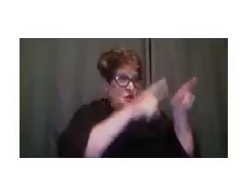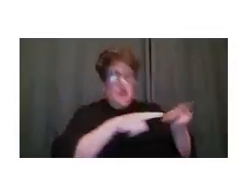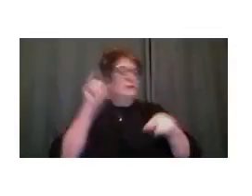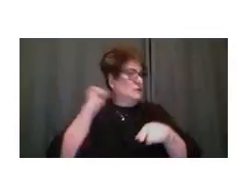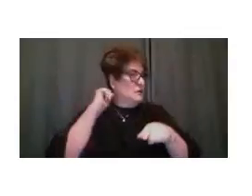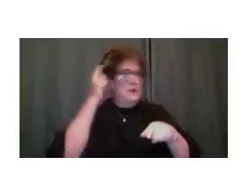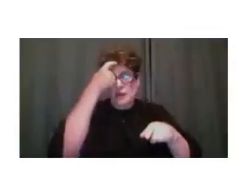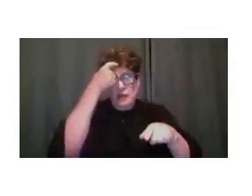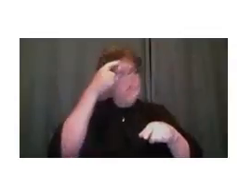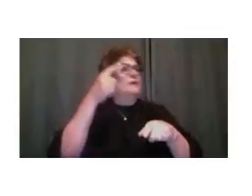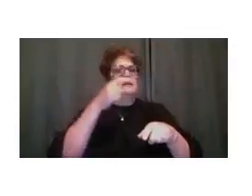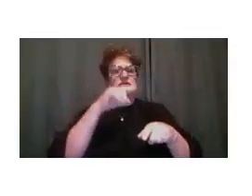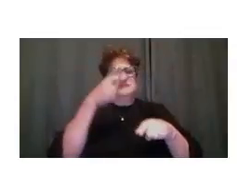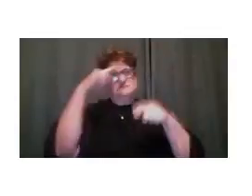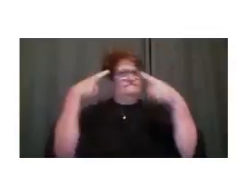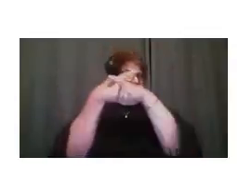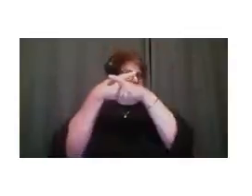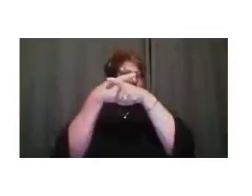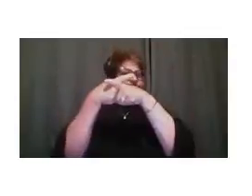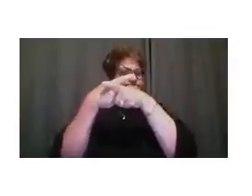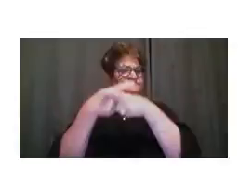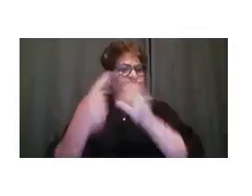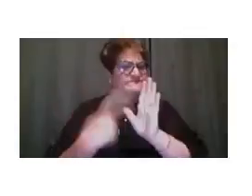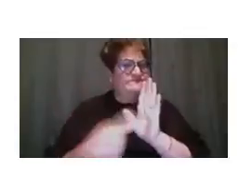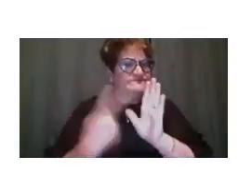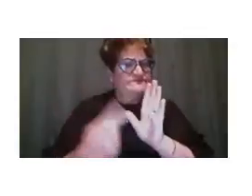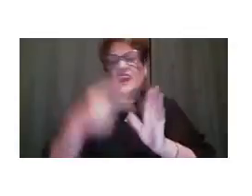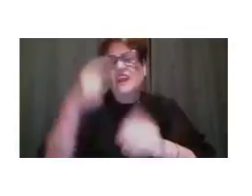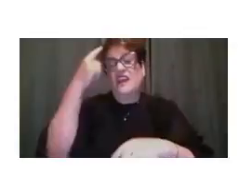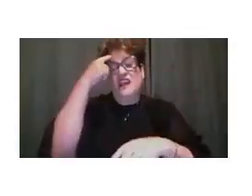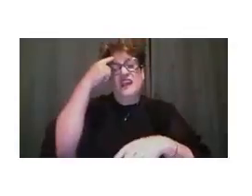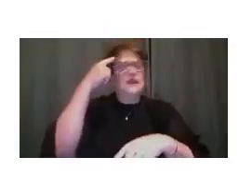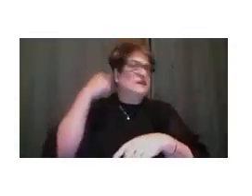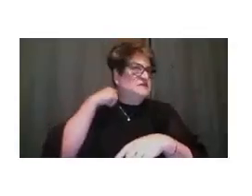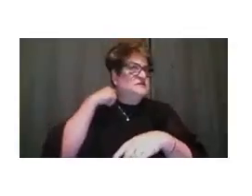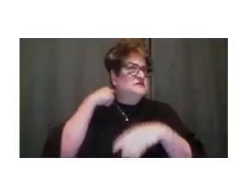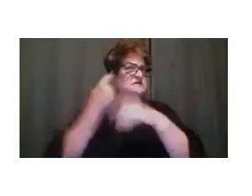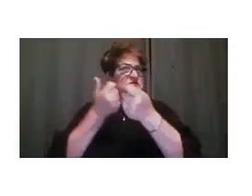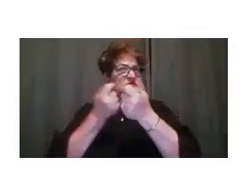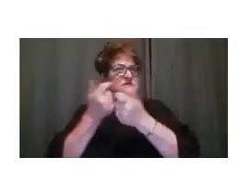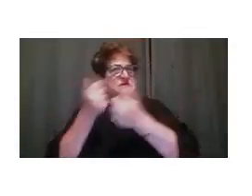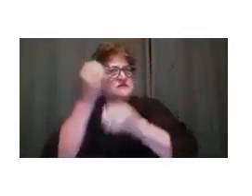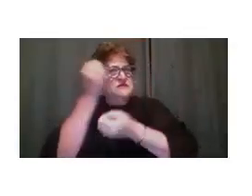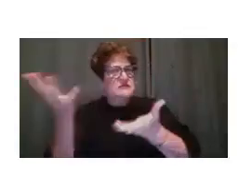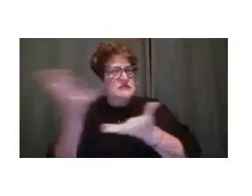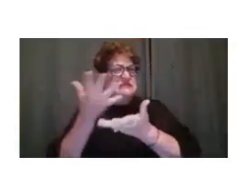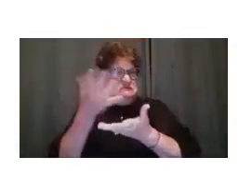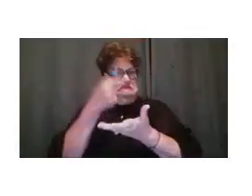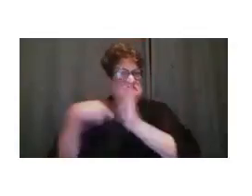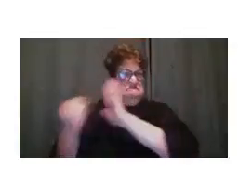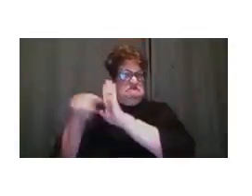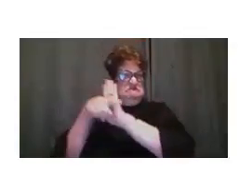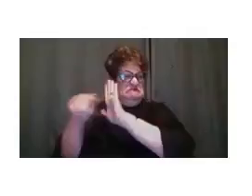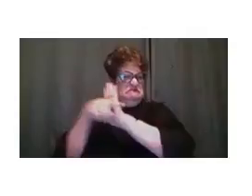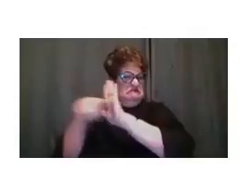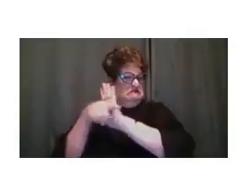they don't always agree with each other. For example, our unconscious might be sorting information into a quote unquote bad category based